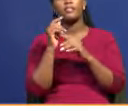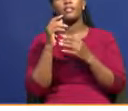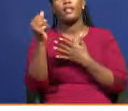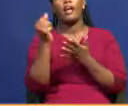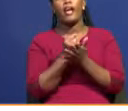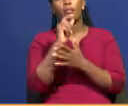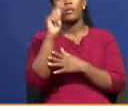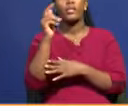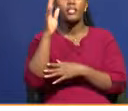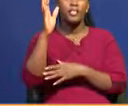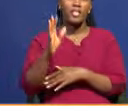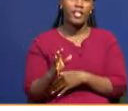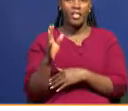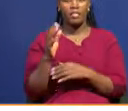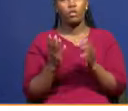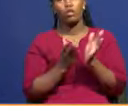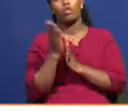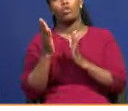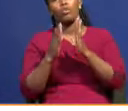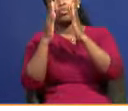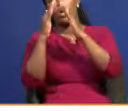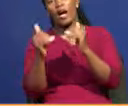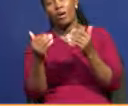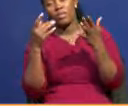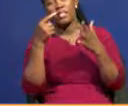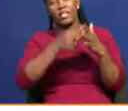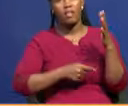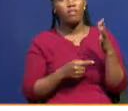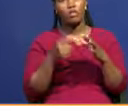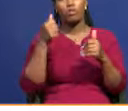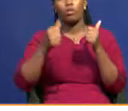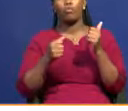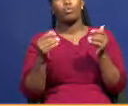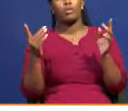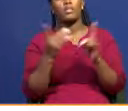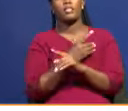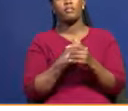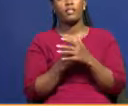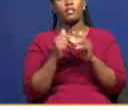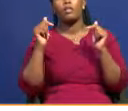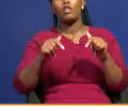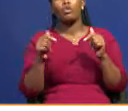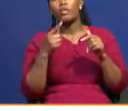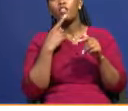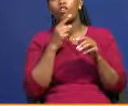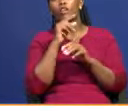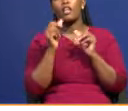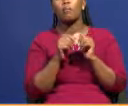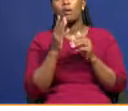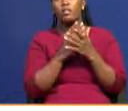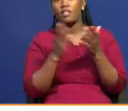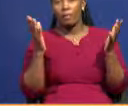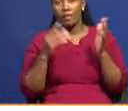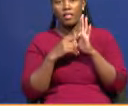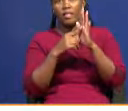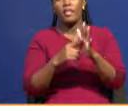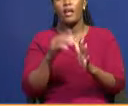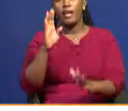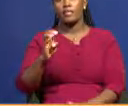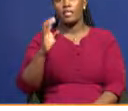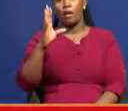to chuck out more in terms of the housing levy, which was more controversial. Today we're talking about something like the eco levy